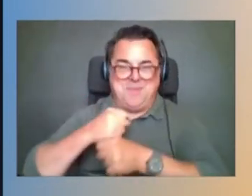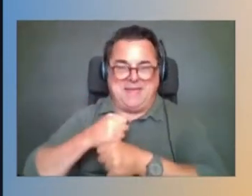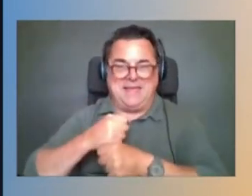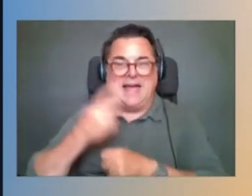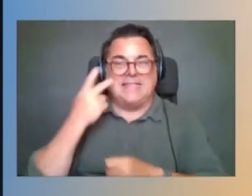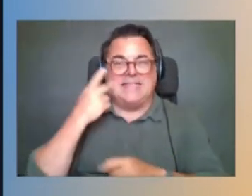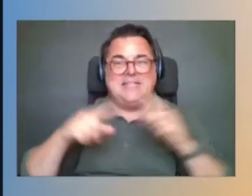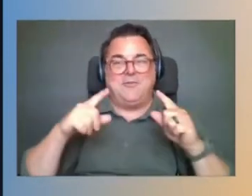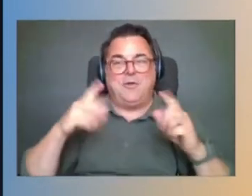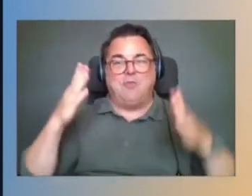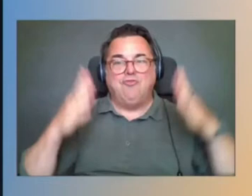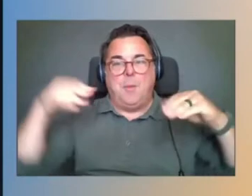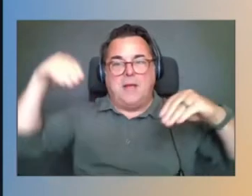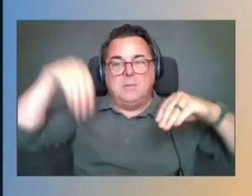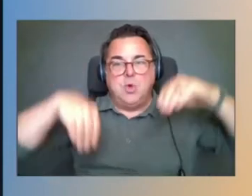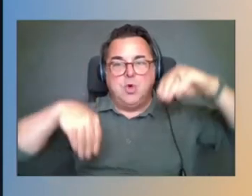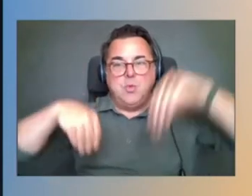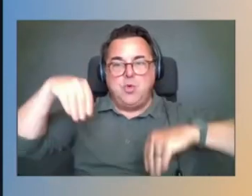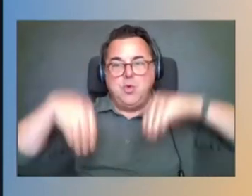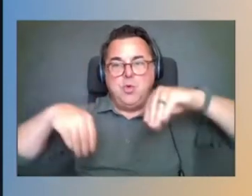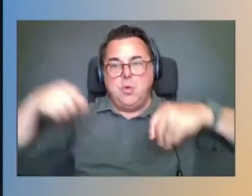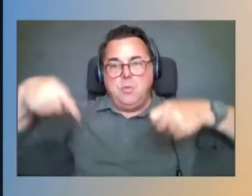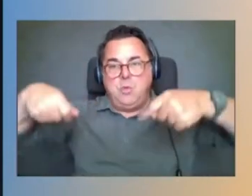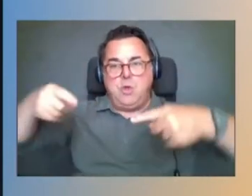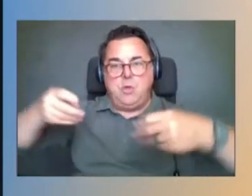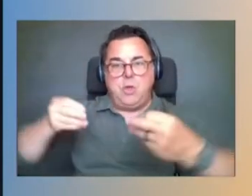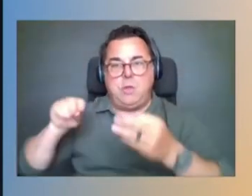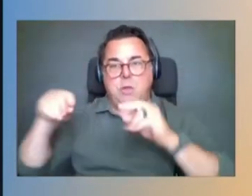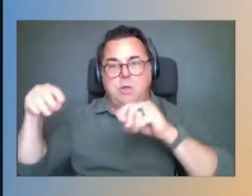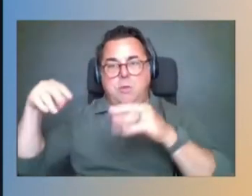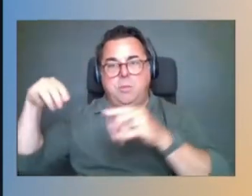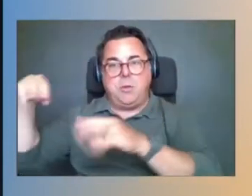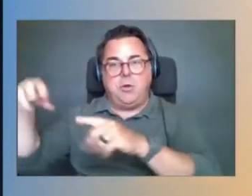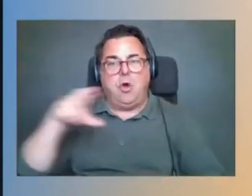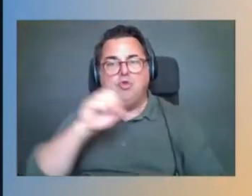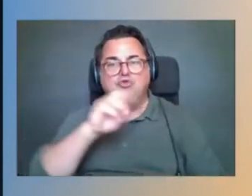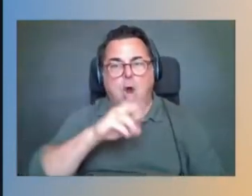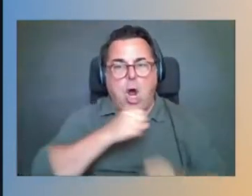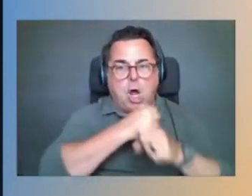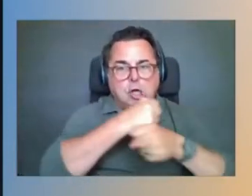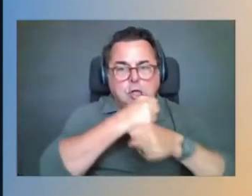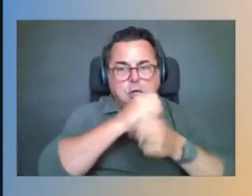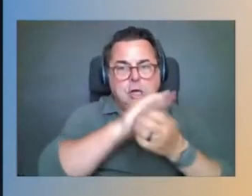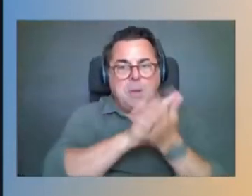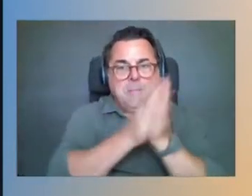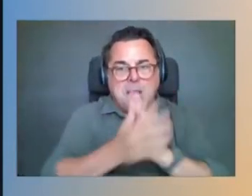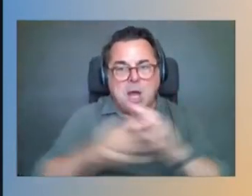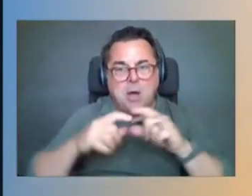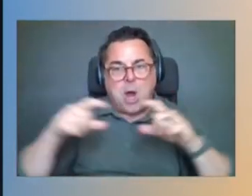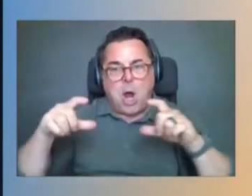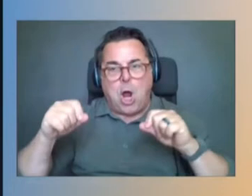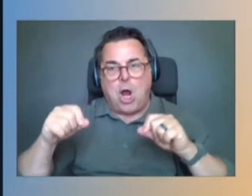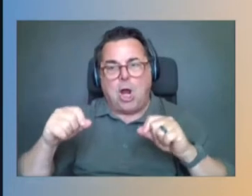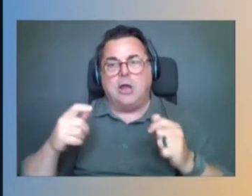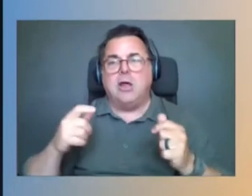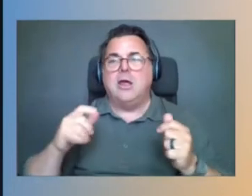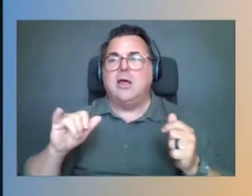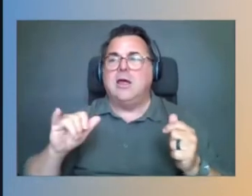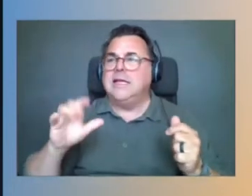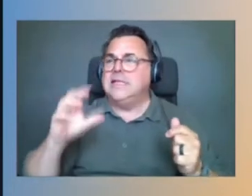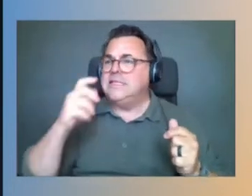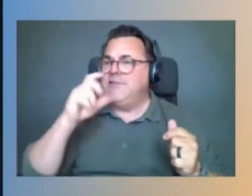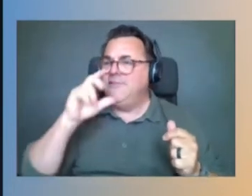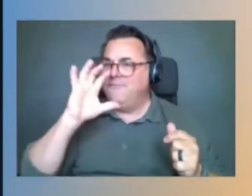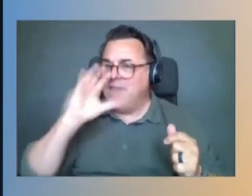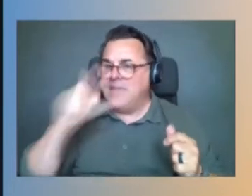many different processes and all the different raw elements that go into making that. It's very interesting to me how